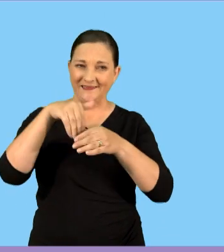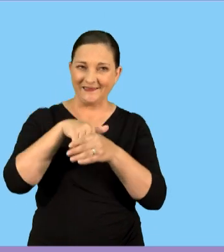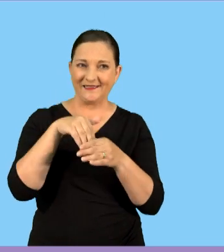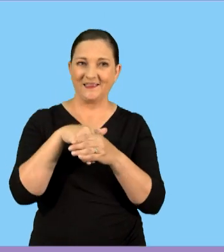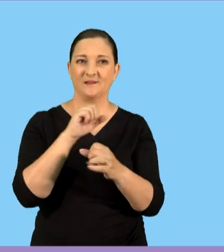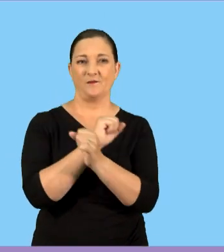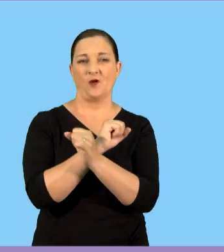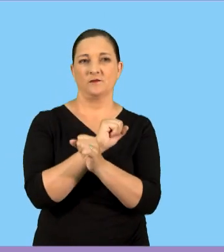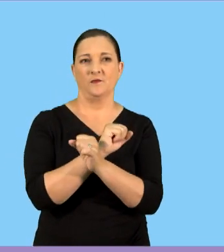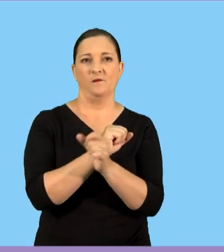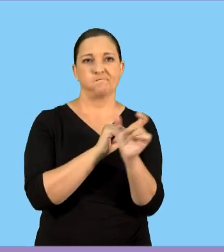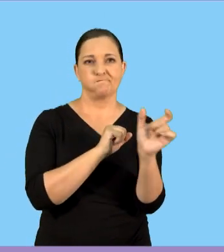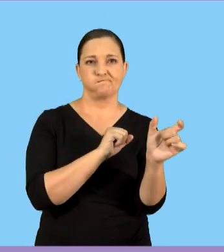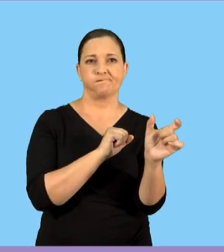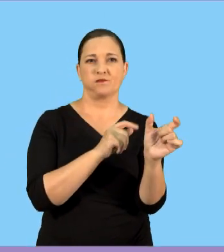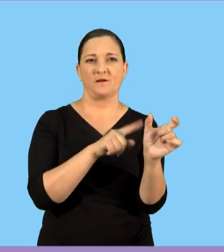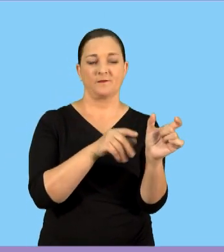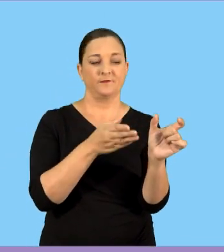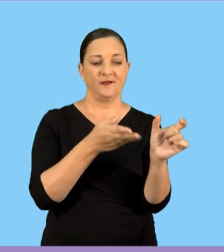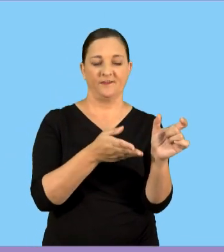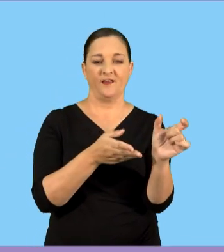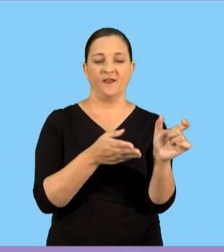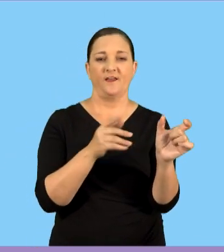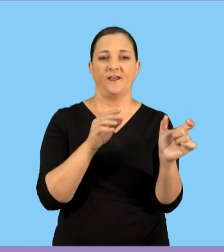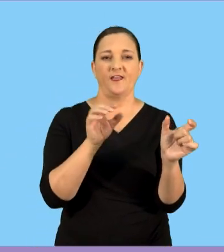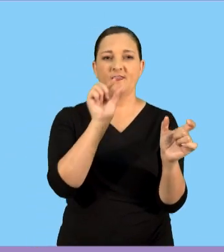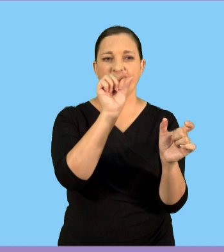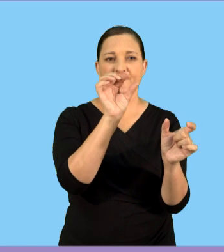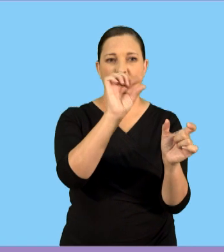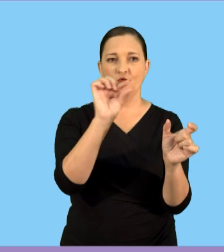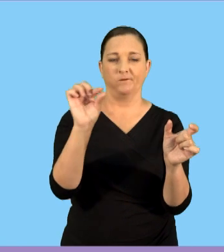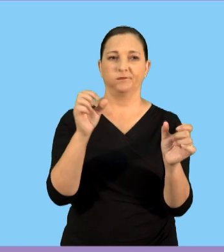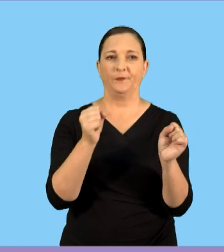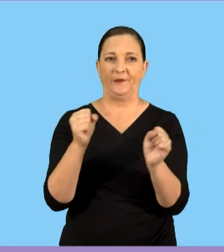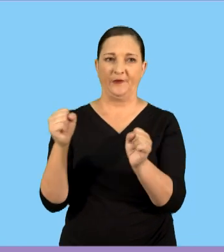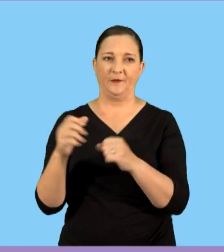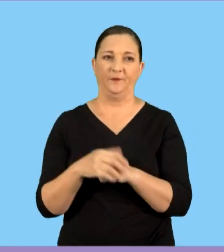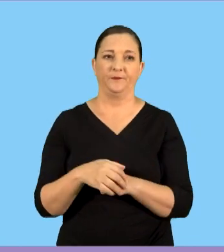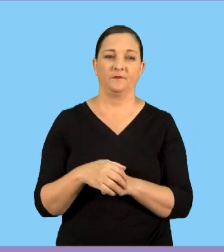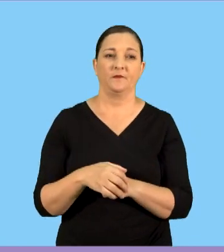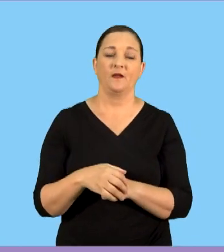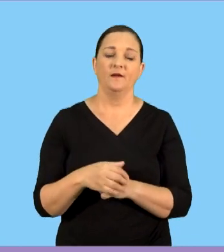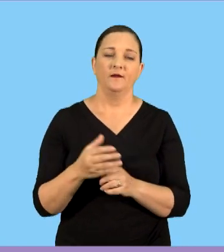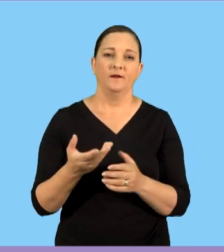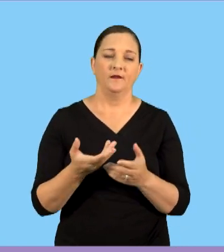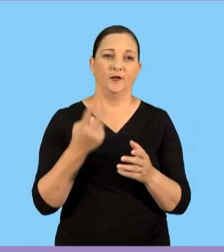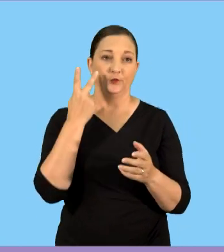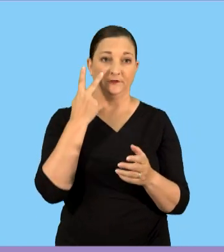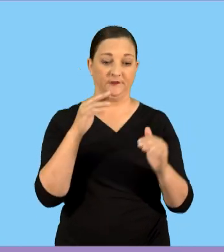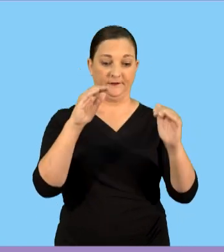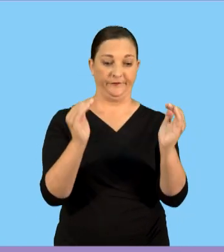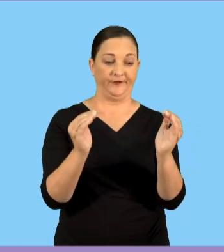in the trinomial, and then we leave the variables as is. So let's look at an example. We have the